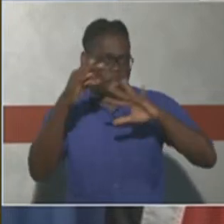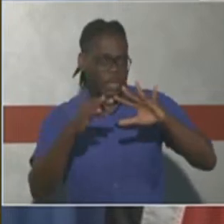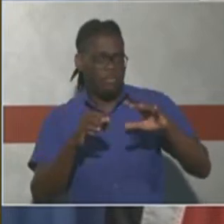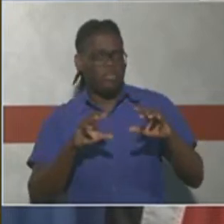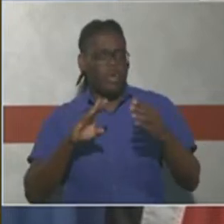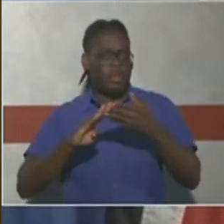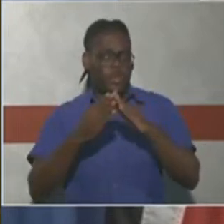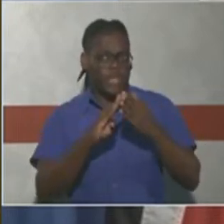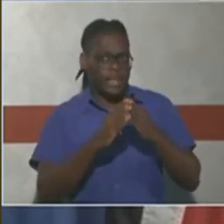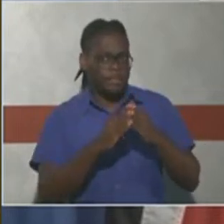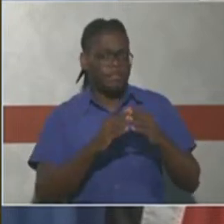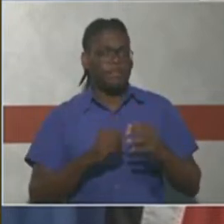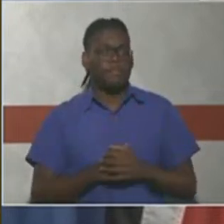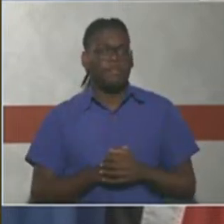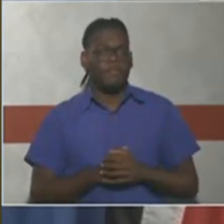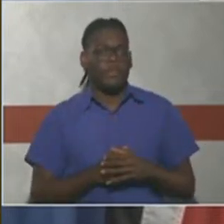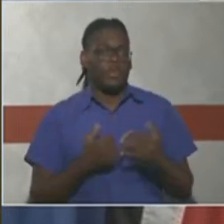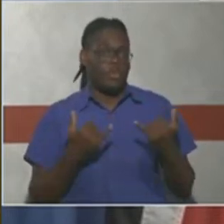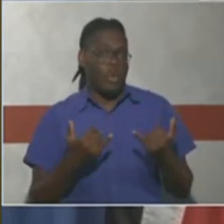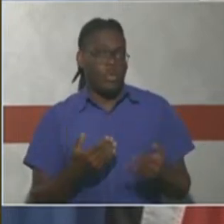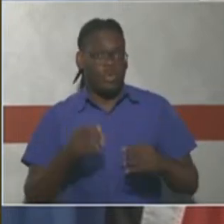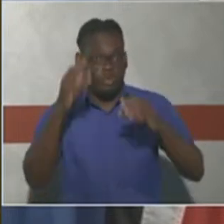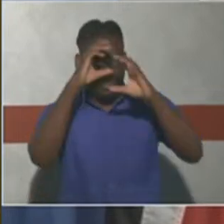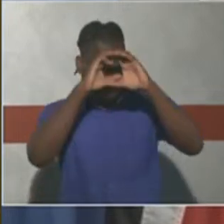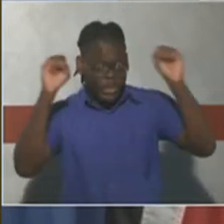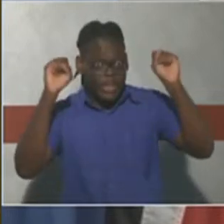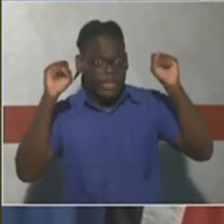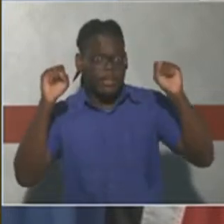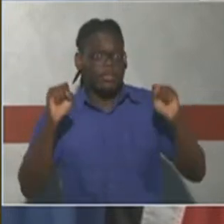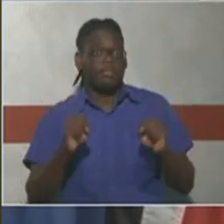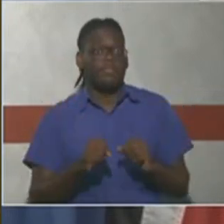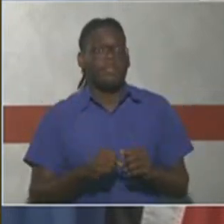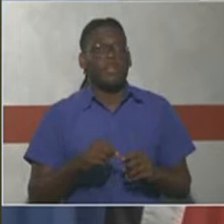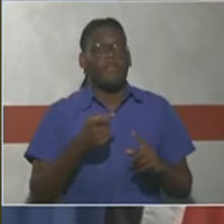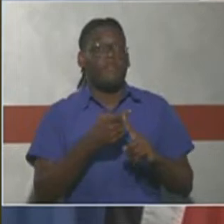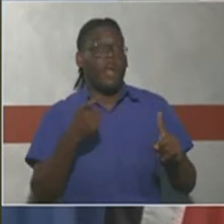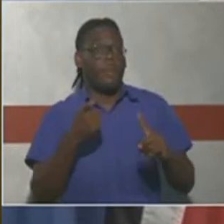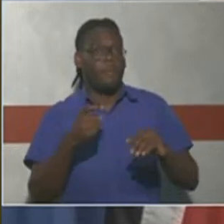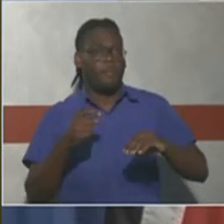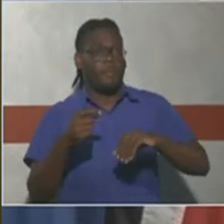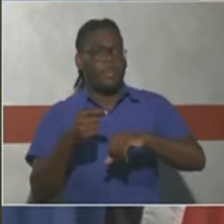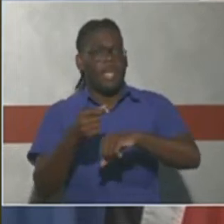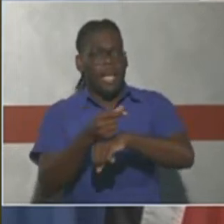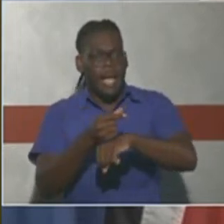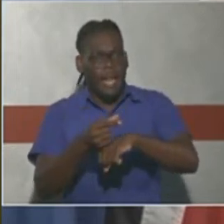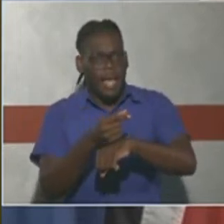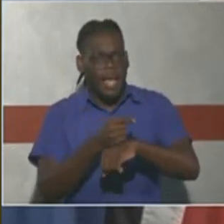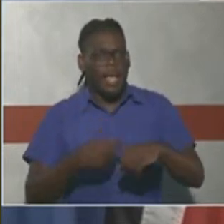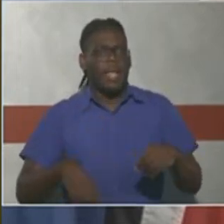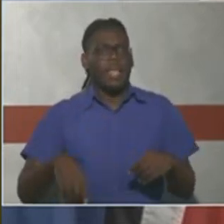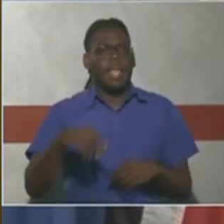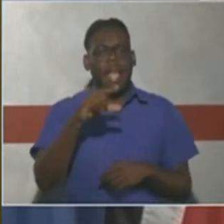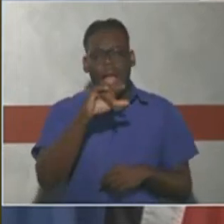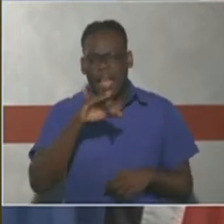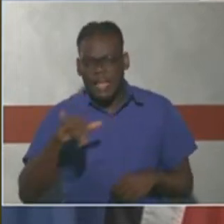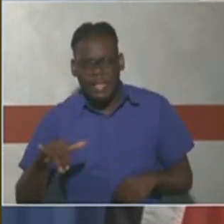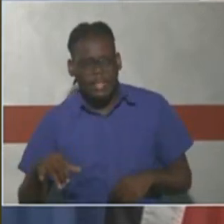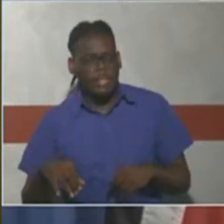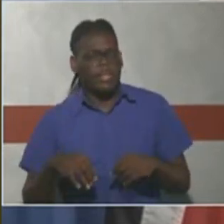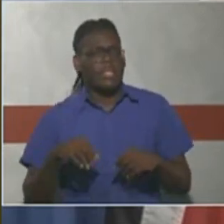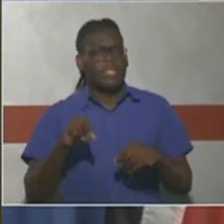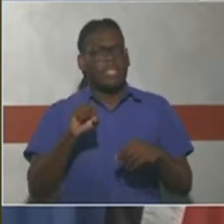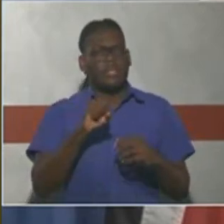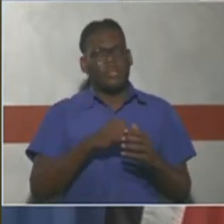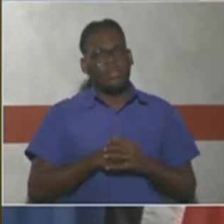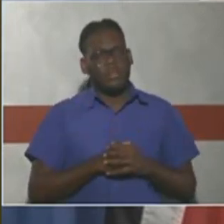the, President Ali of Guyana, President Santoki of Suriname, the Prime Minister